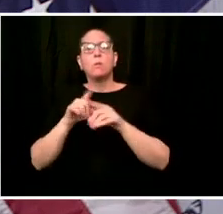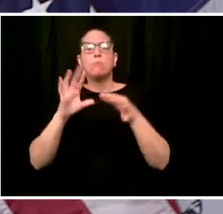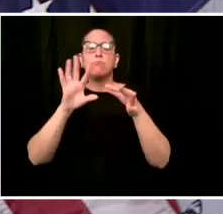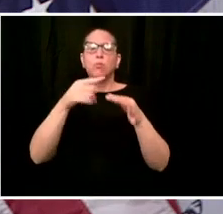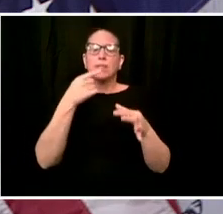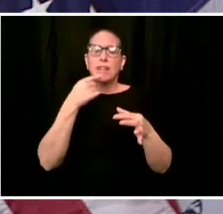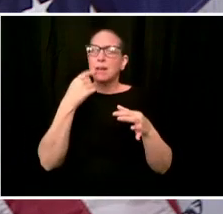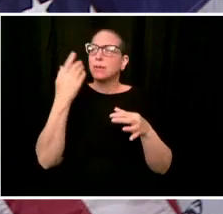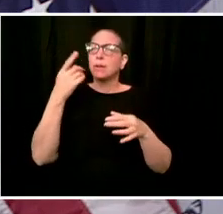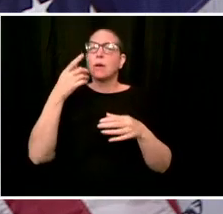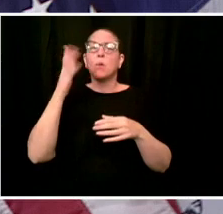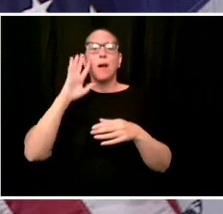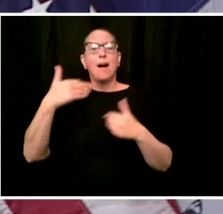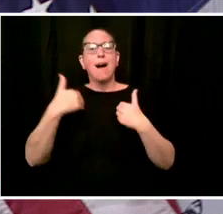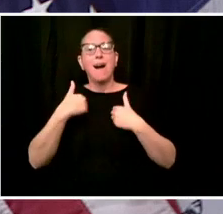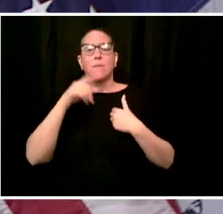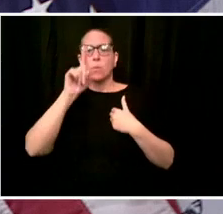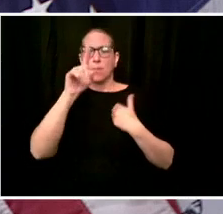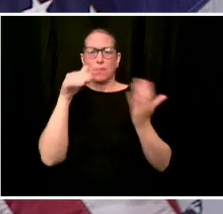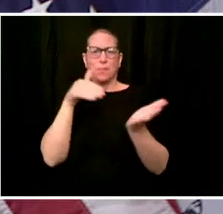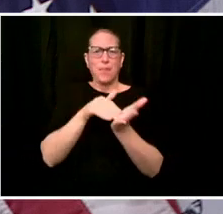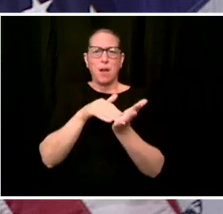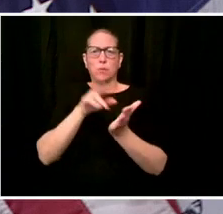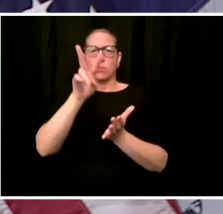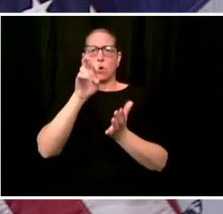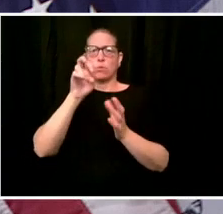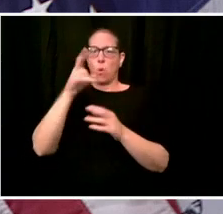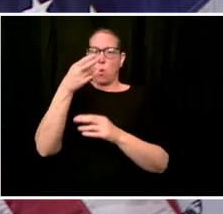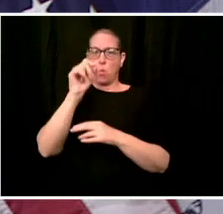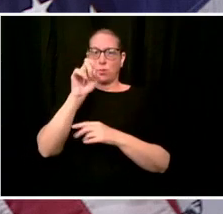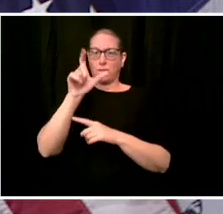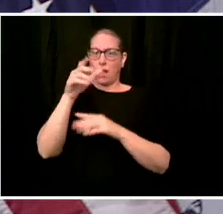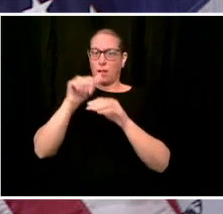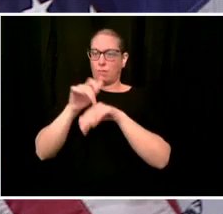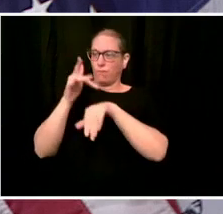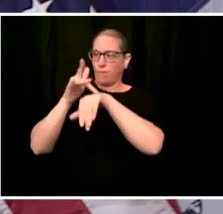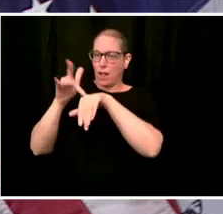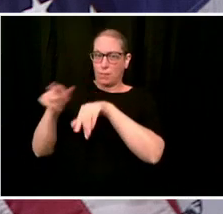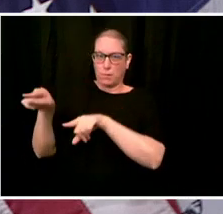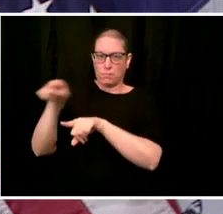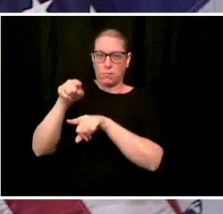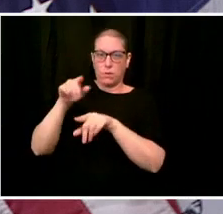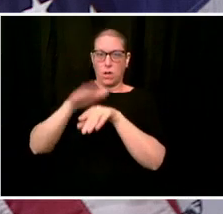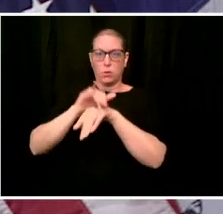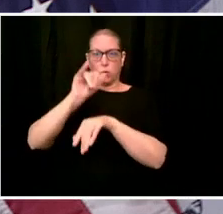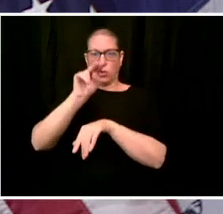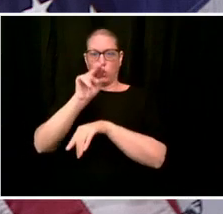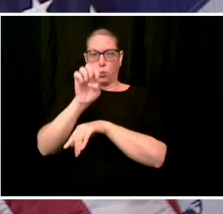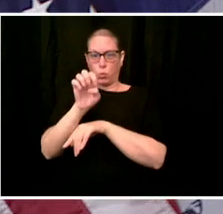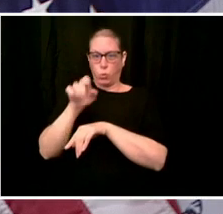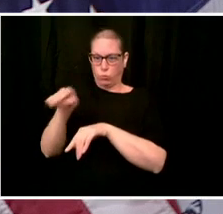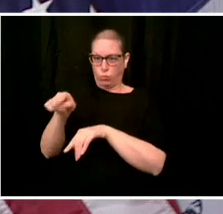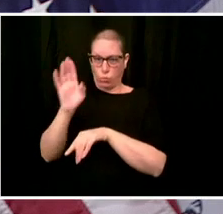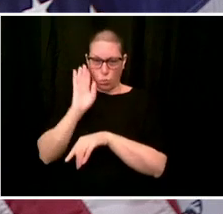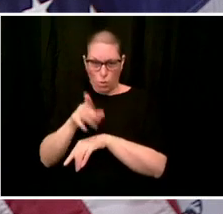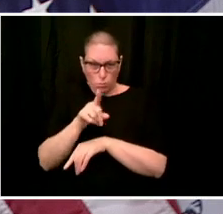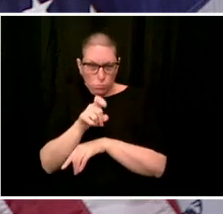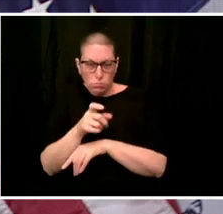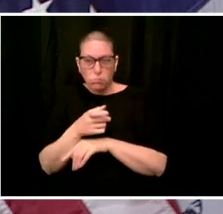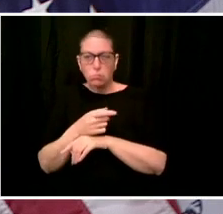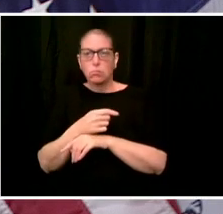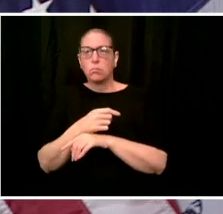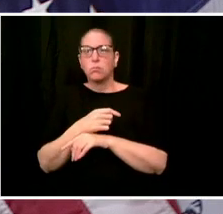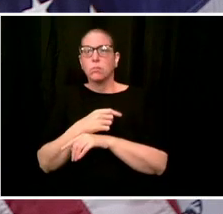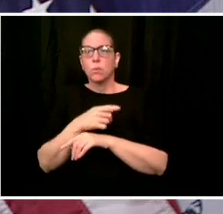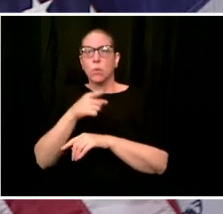to the number of people being diagnosed, it sounds like a small number. I'm wondering, have you figured out the criteria for who can get